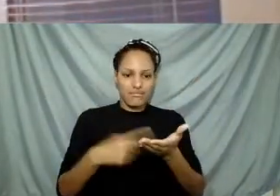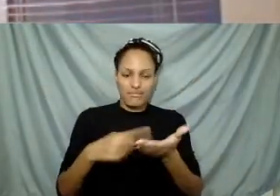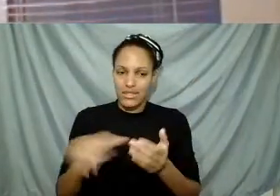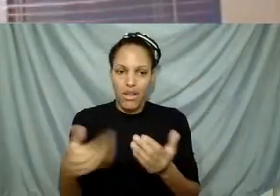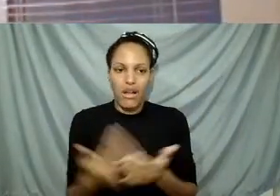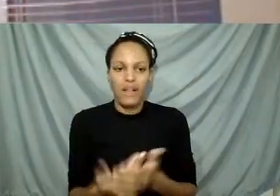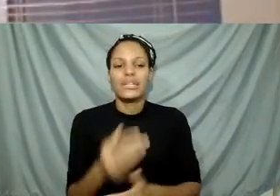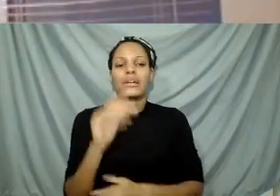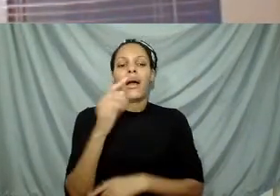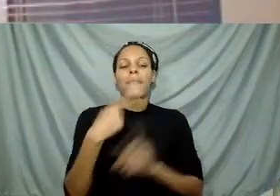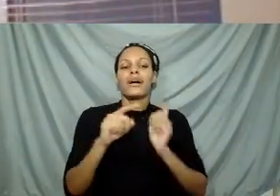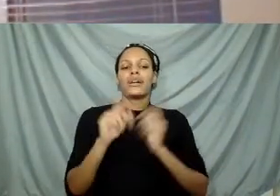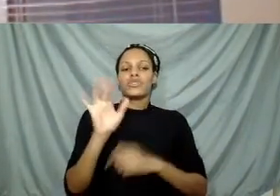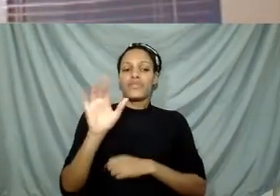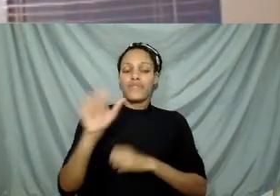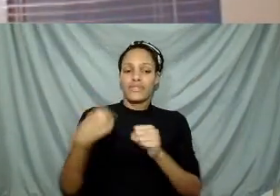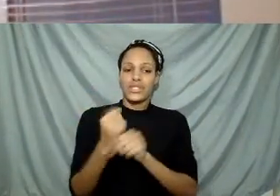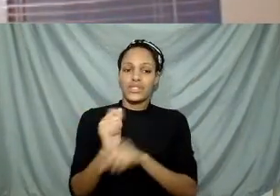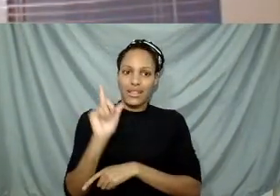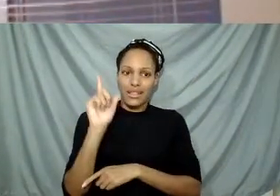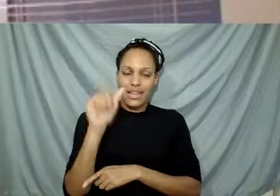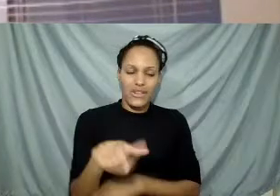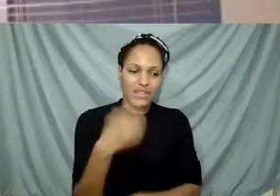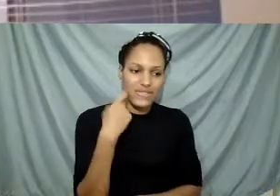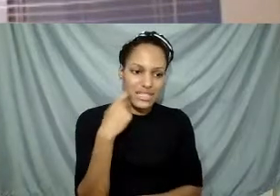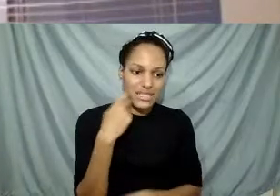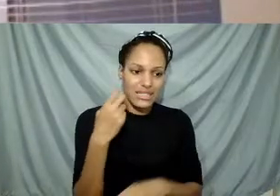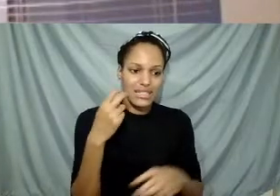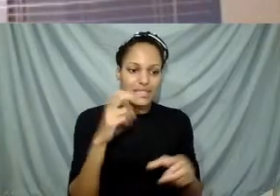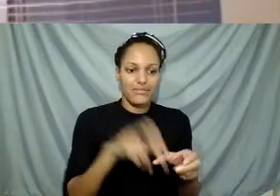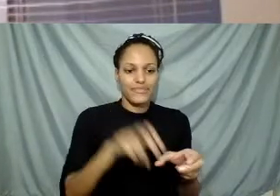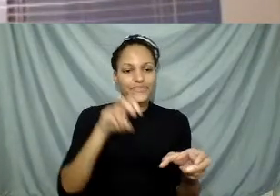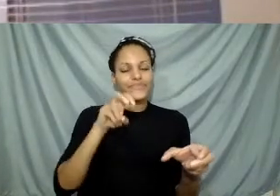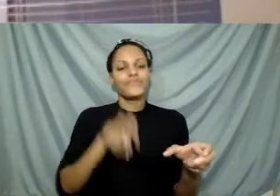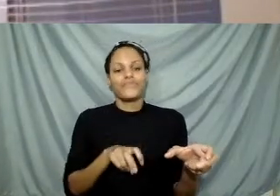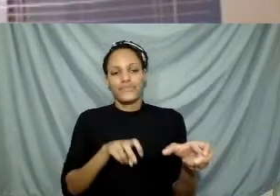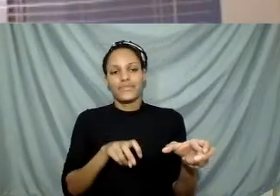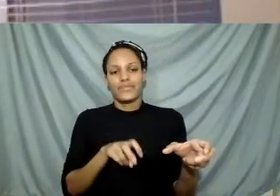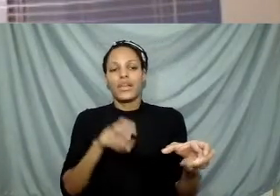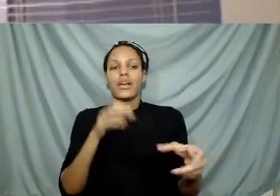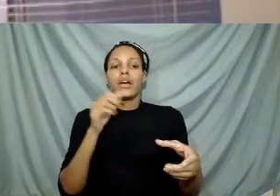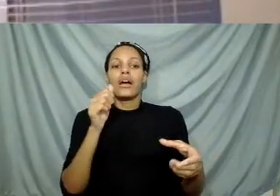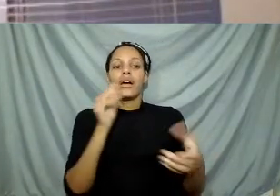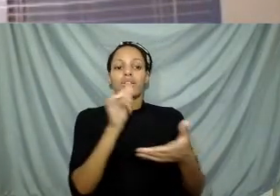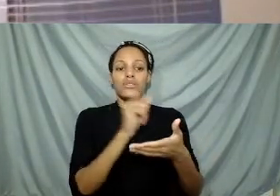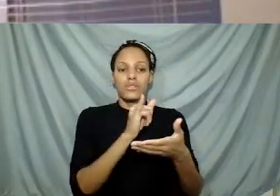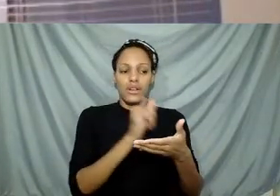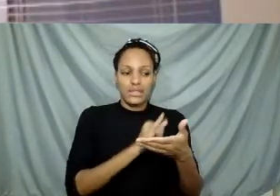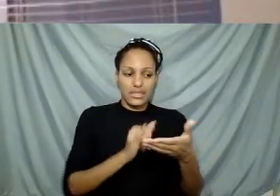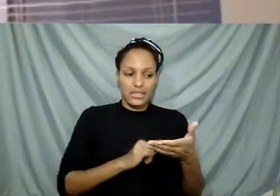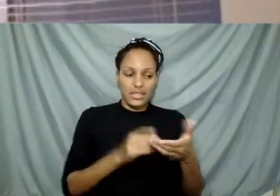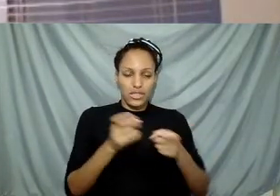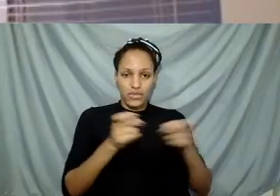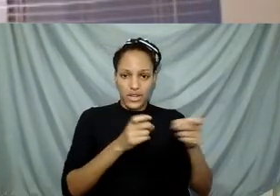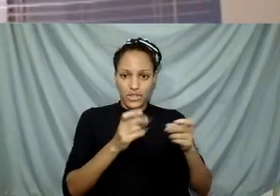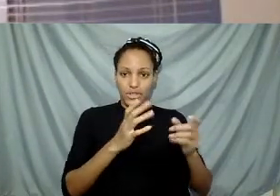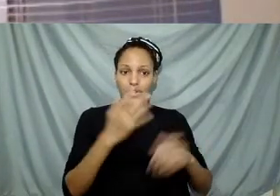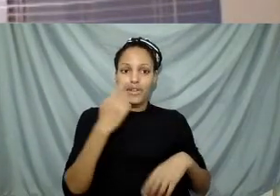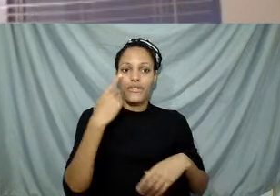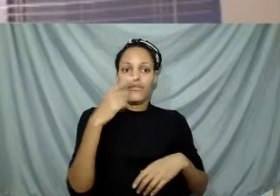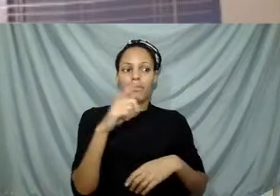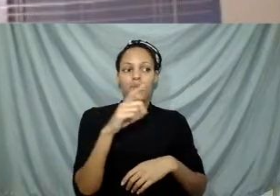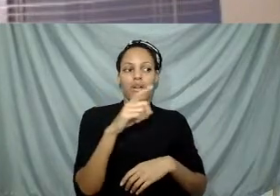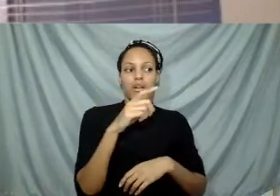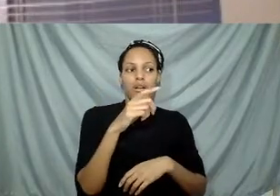25 years later, I just stepped down as artistic director of Deeply Rooted Dance Theater last